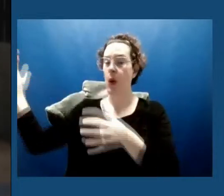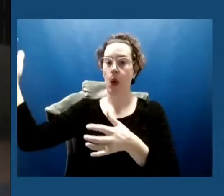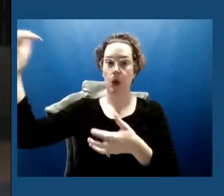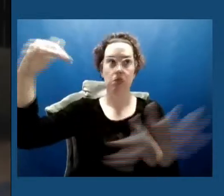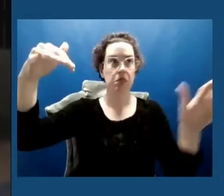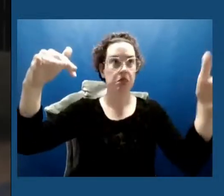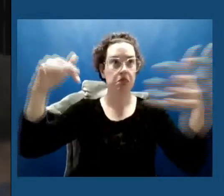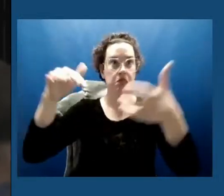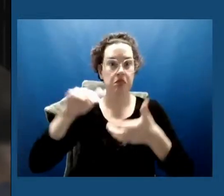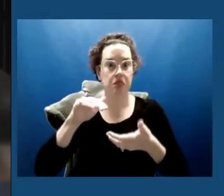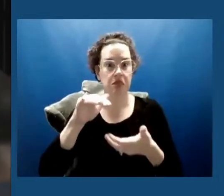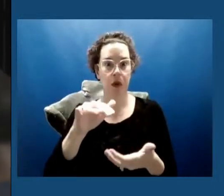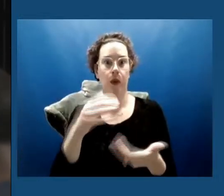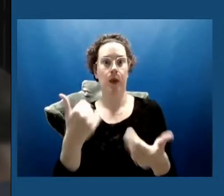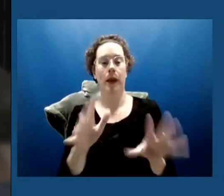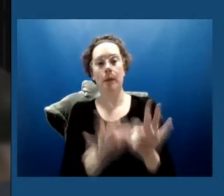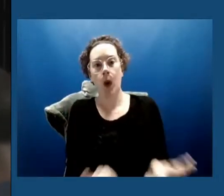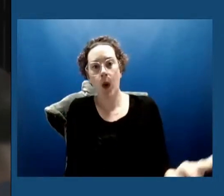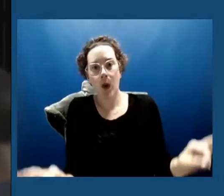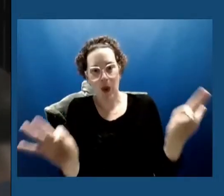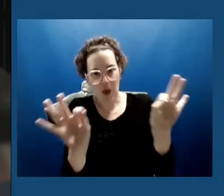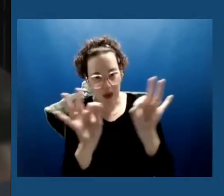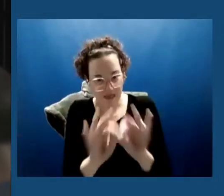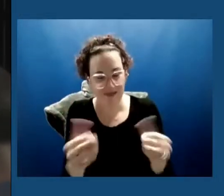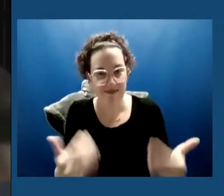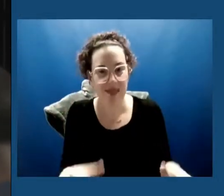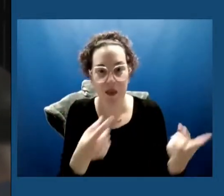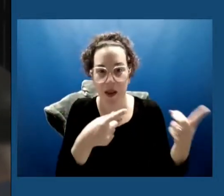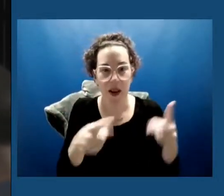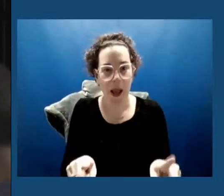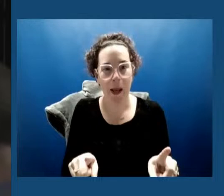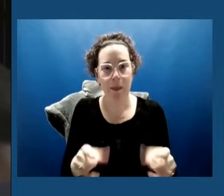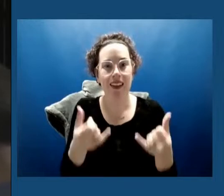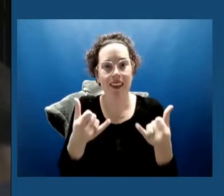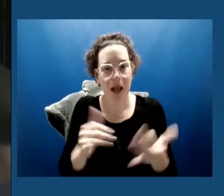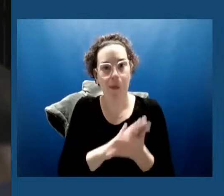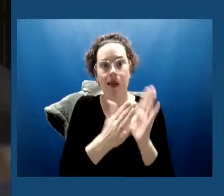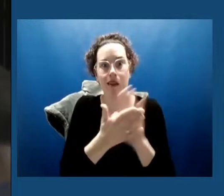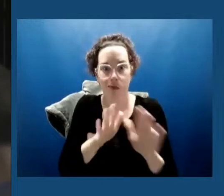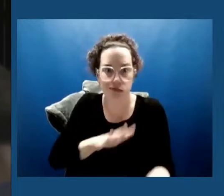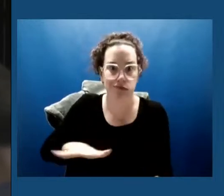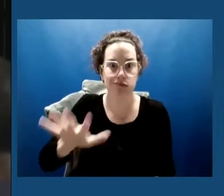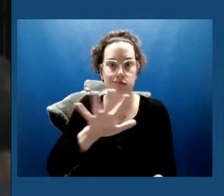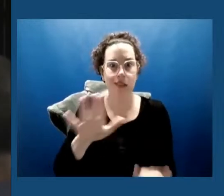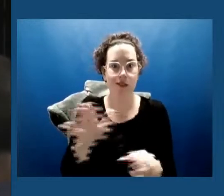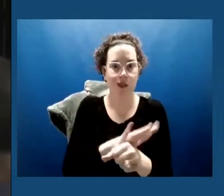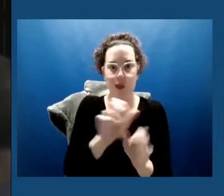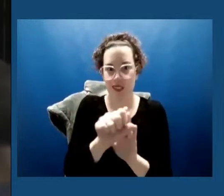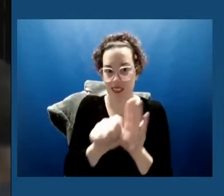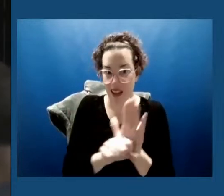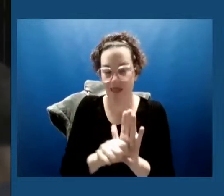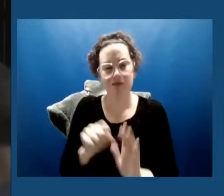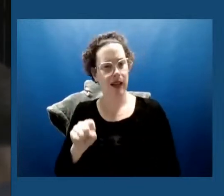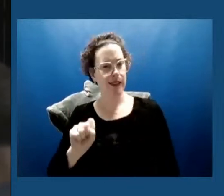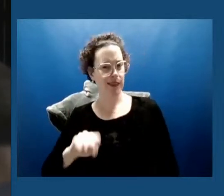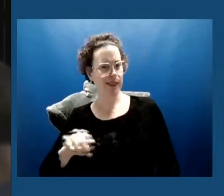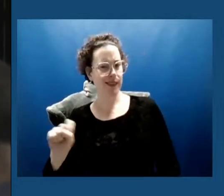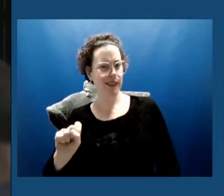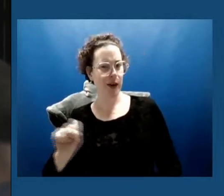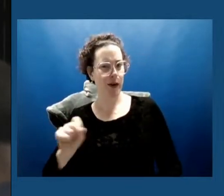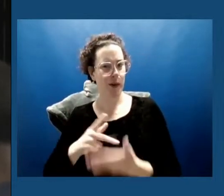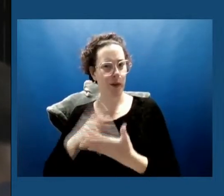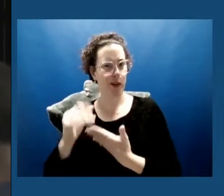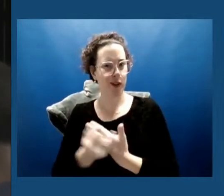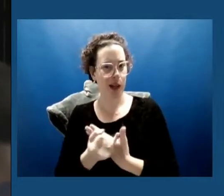you have is that this has become a New York State project. It's become a Syracuse project, but it's a Watertown